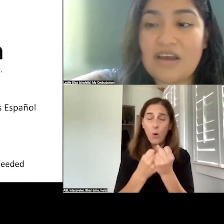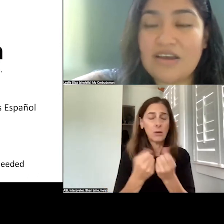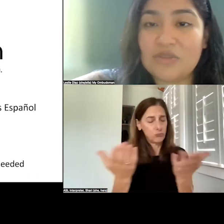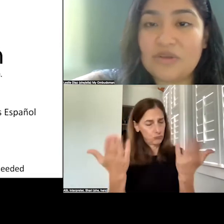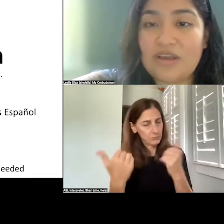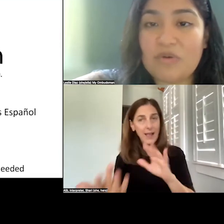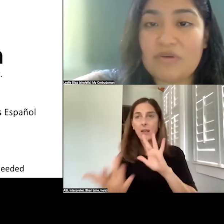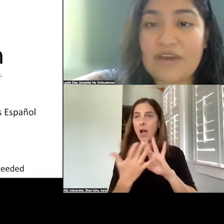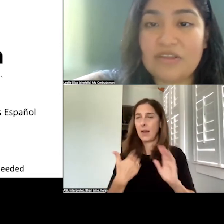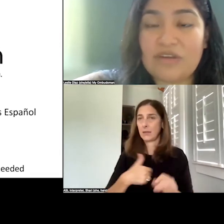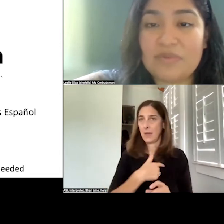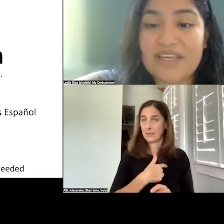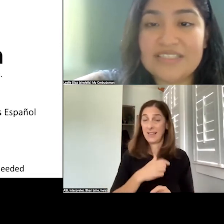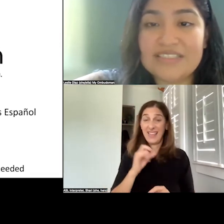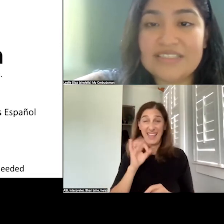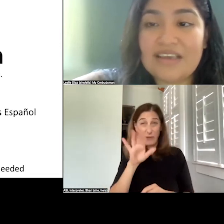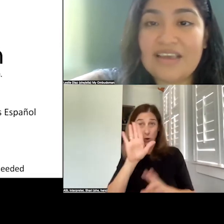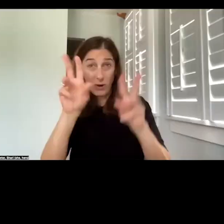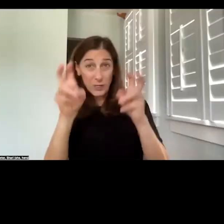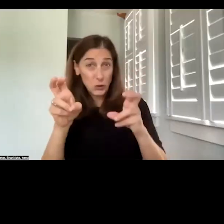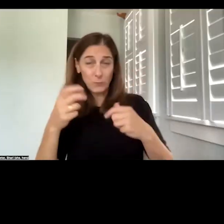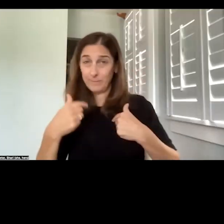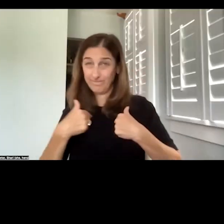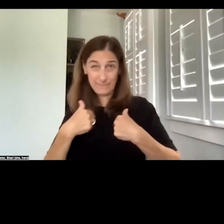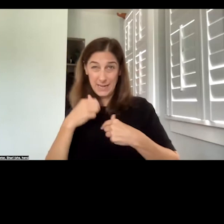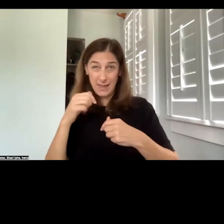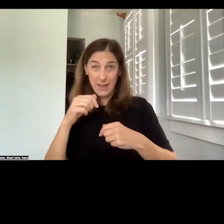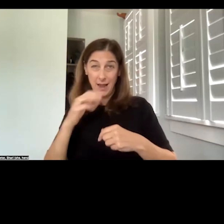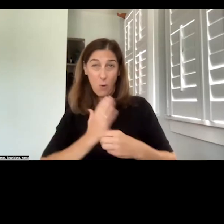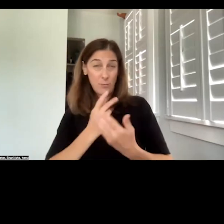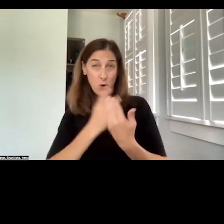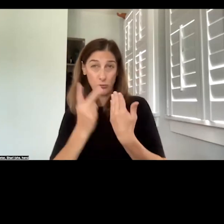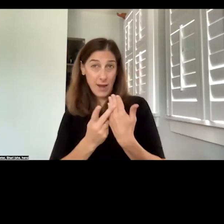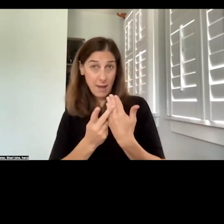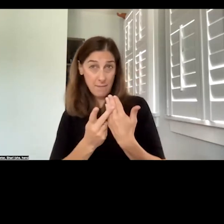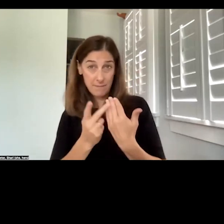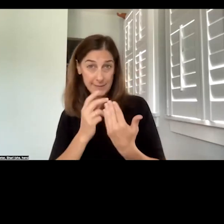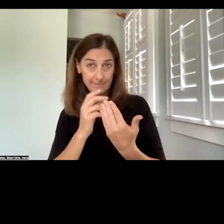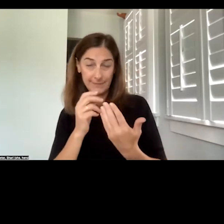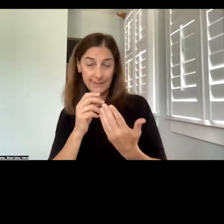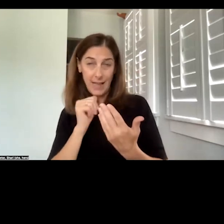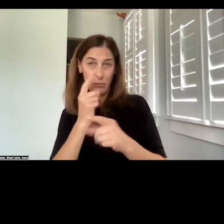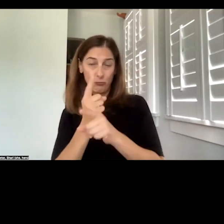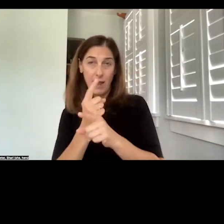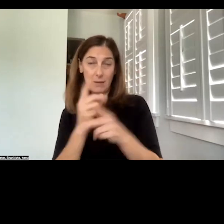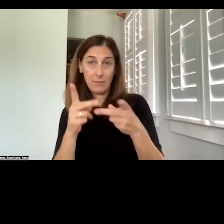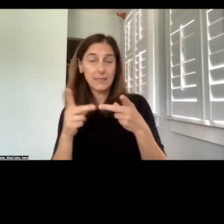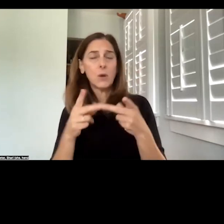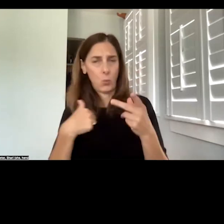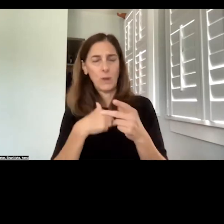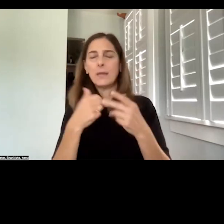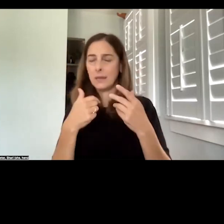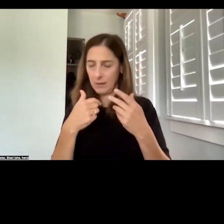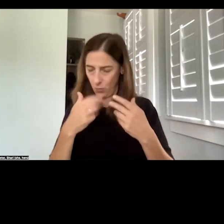it's not us who can help, we will find the right place. I will go ahead and pause here and